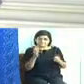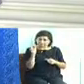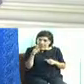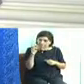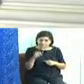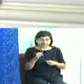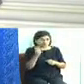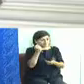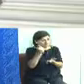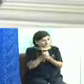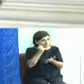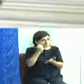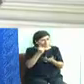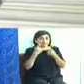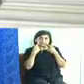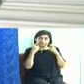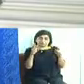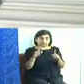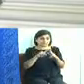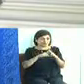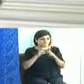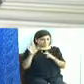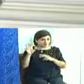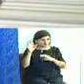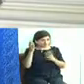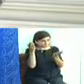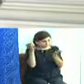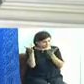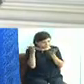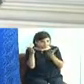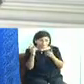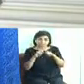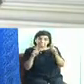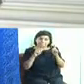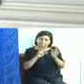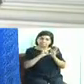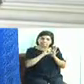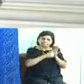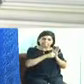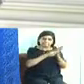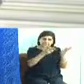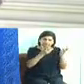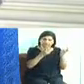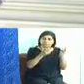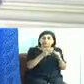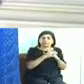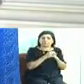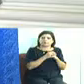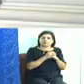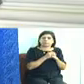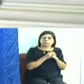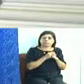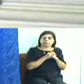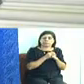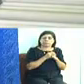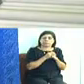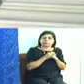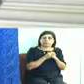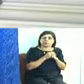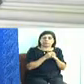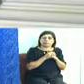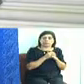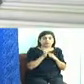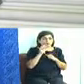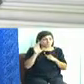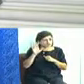the beginning of his ministry, but I want to be emphatic about the fact that it is not